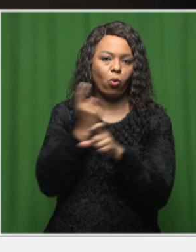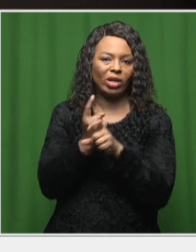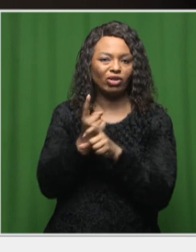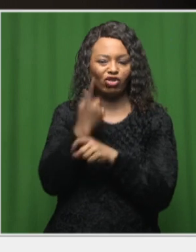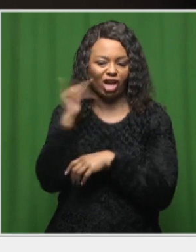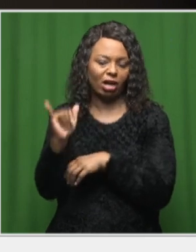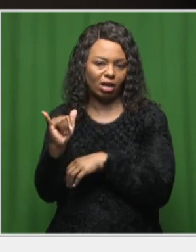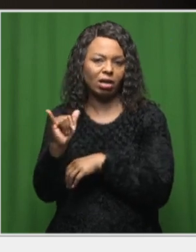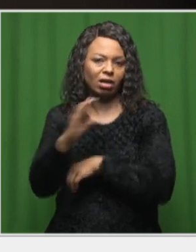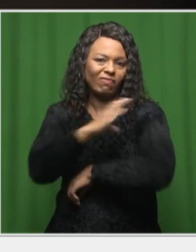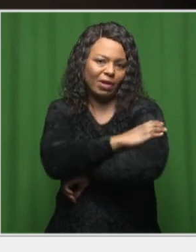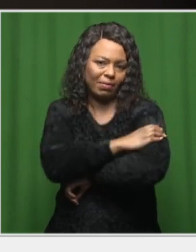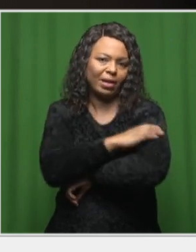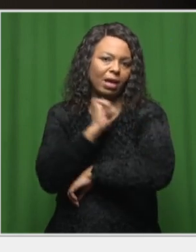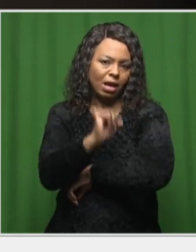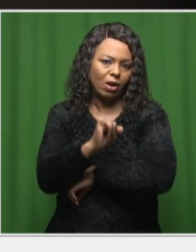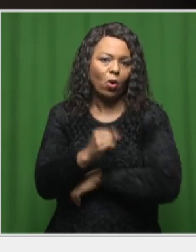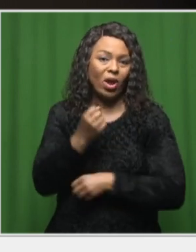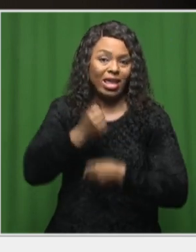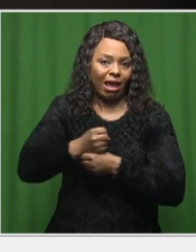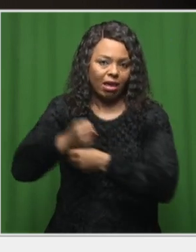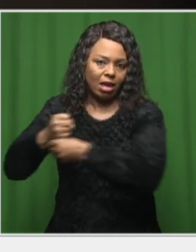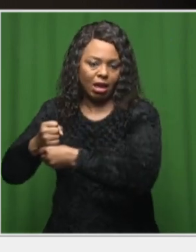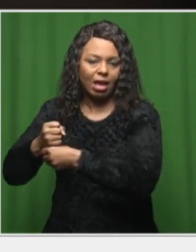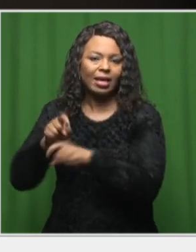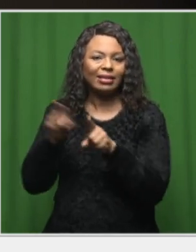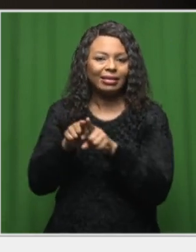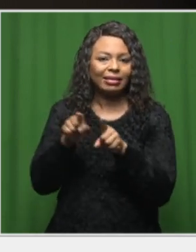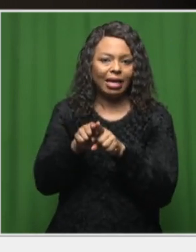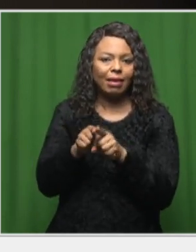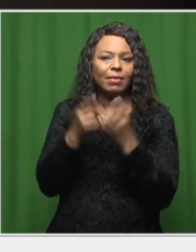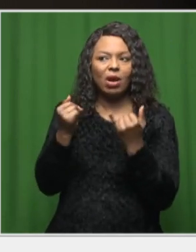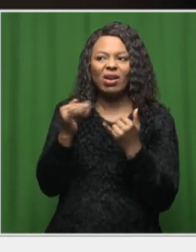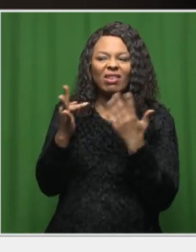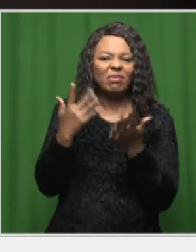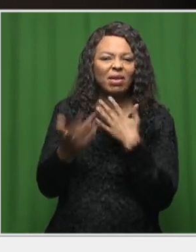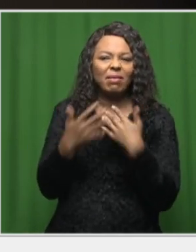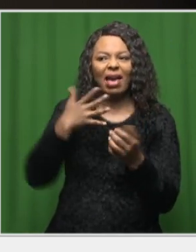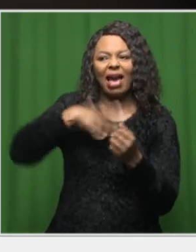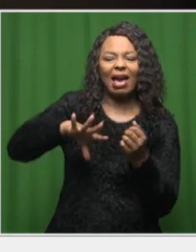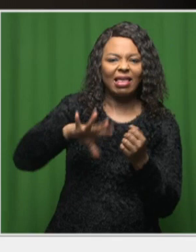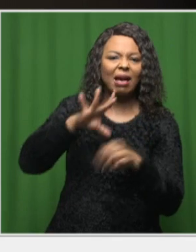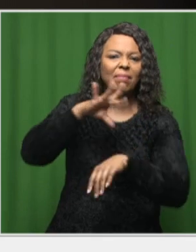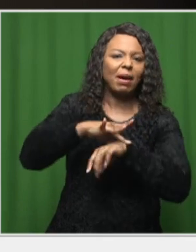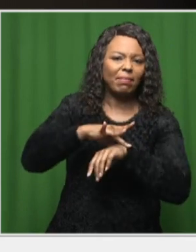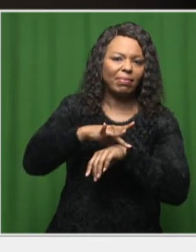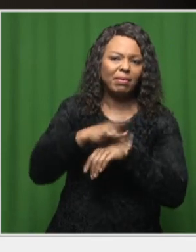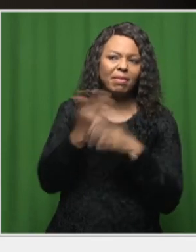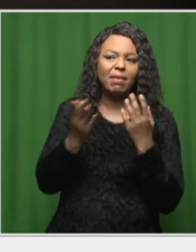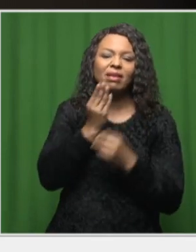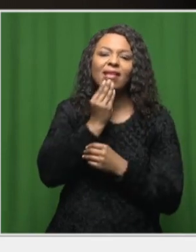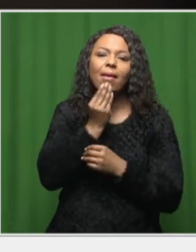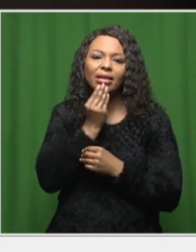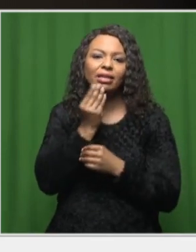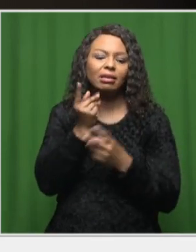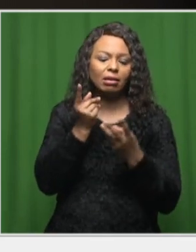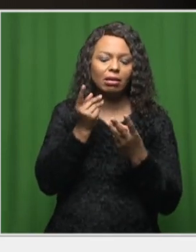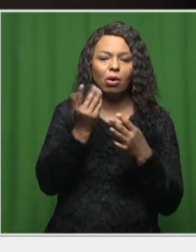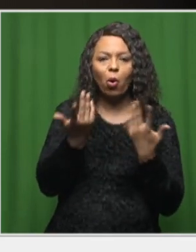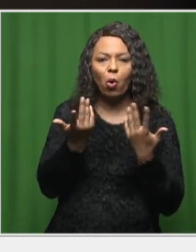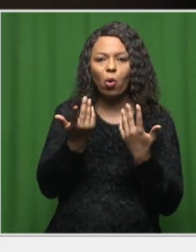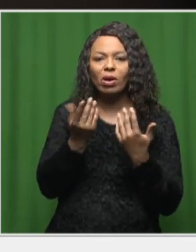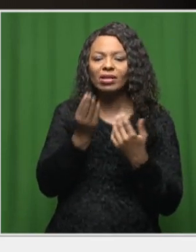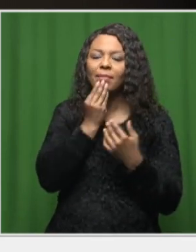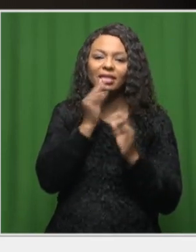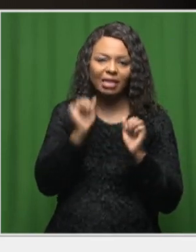pressure tested annually. If you have no other risk factors, like if you're not diabetic, if you're not obese, and so